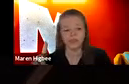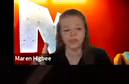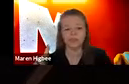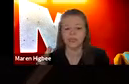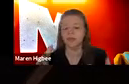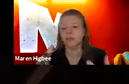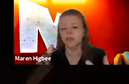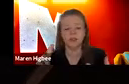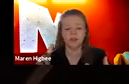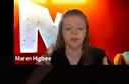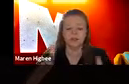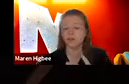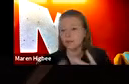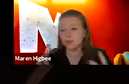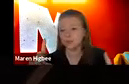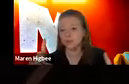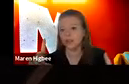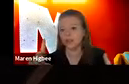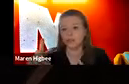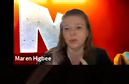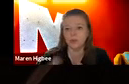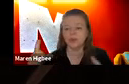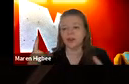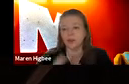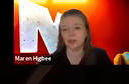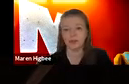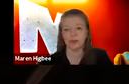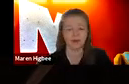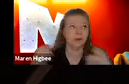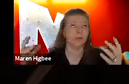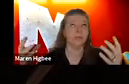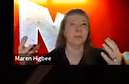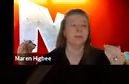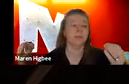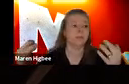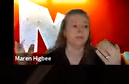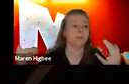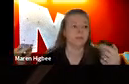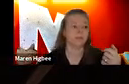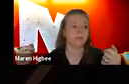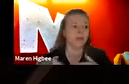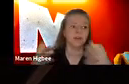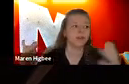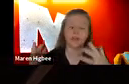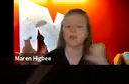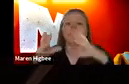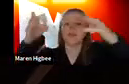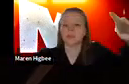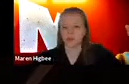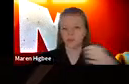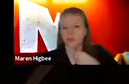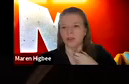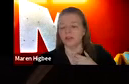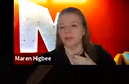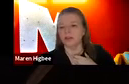social events and the, the travel to the location and the booth set up and the, um, everything, everything